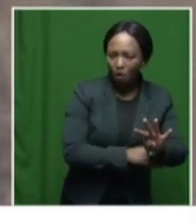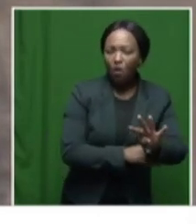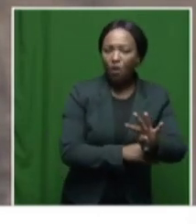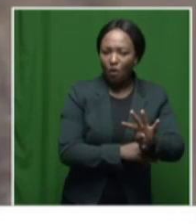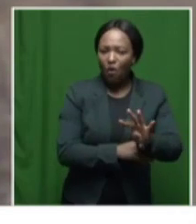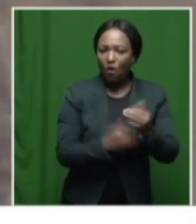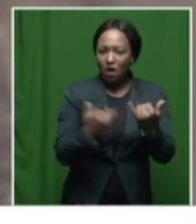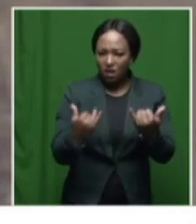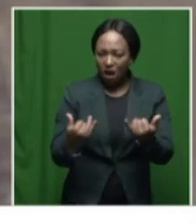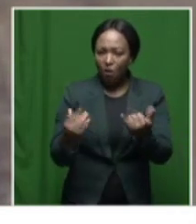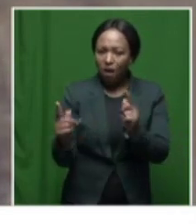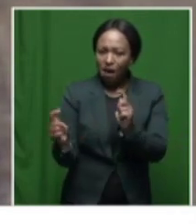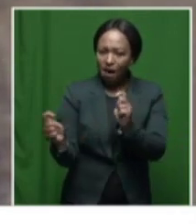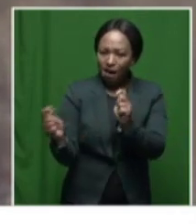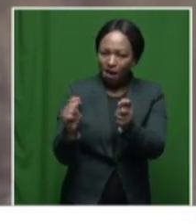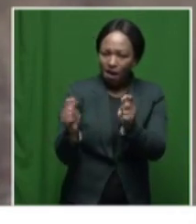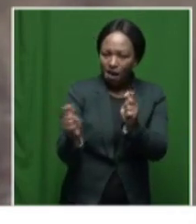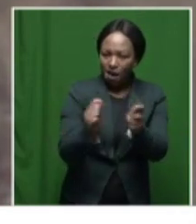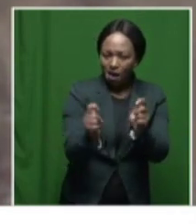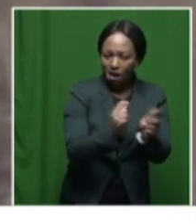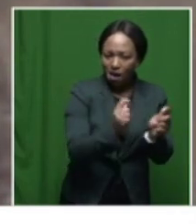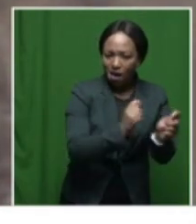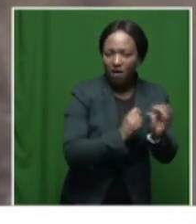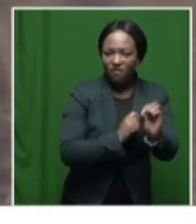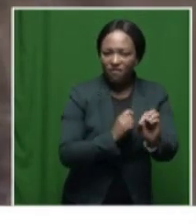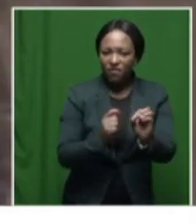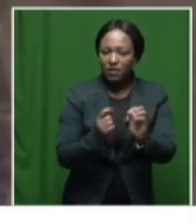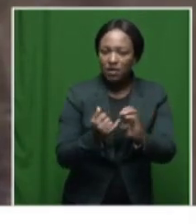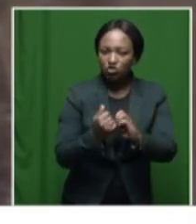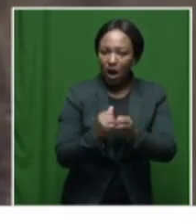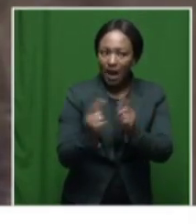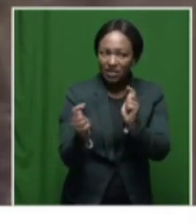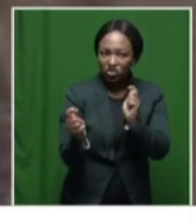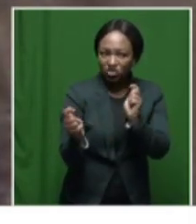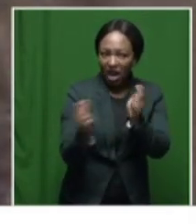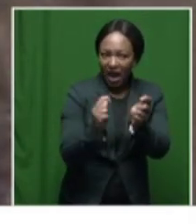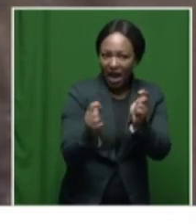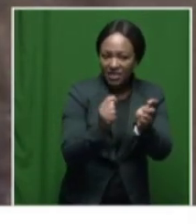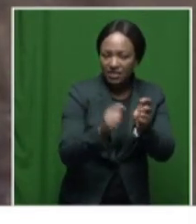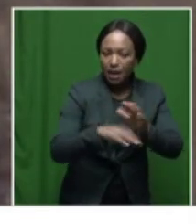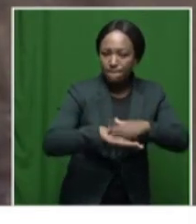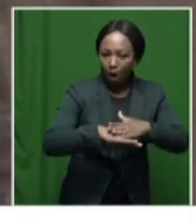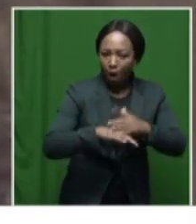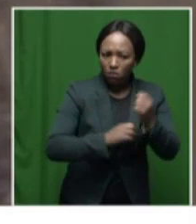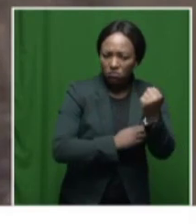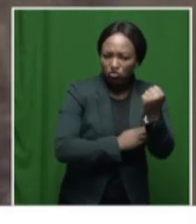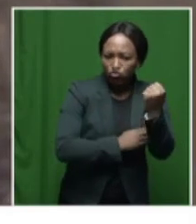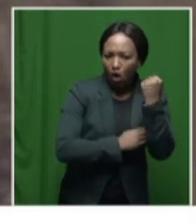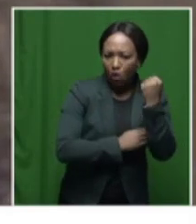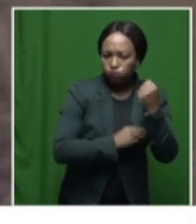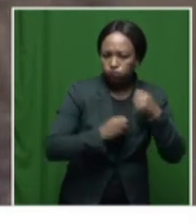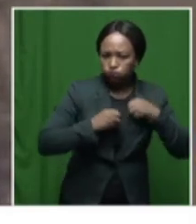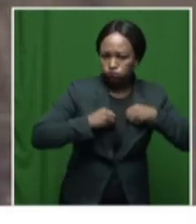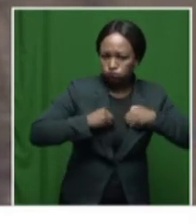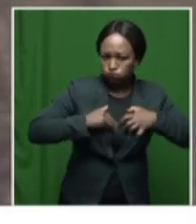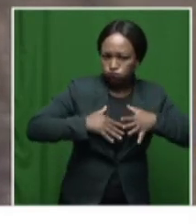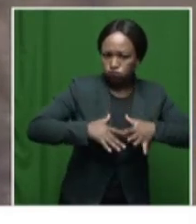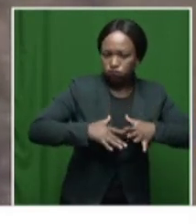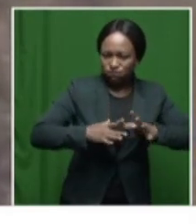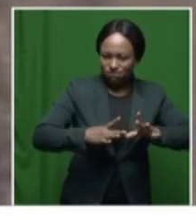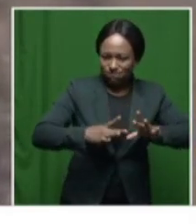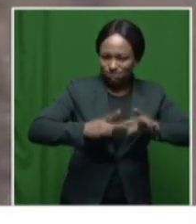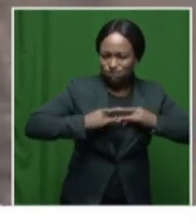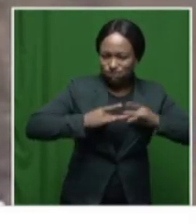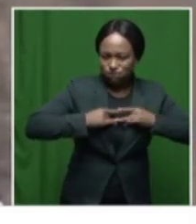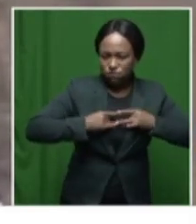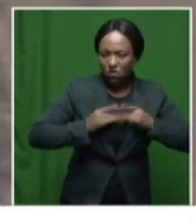these sublineages of Omicron are also trying to change their color and shape to be more dominant or trying to be more stronger when they